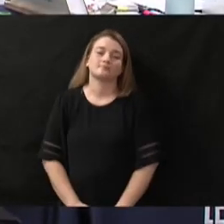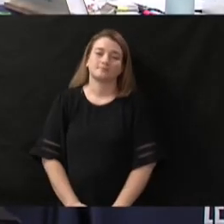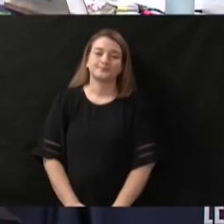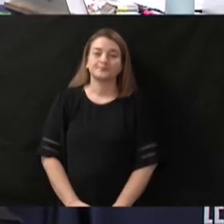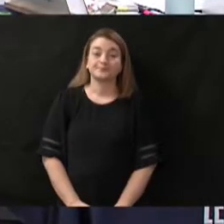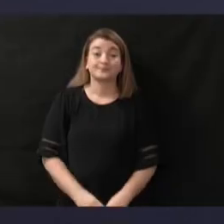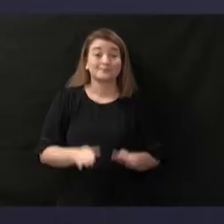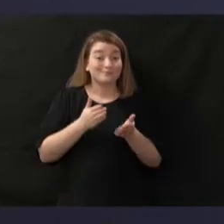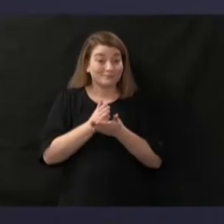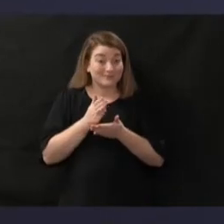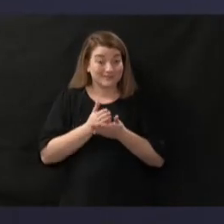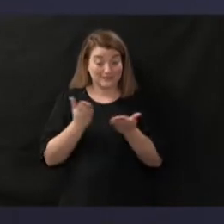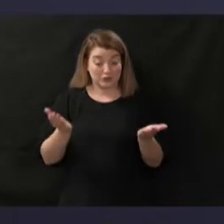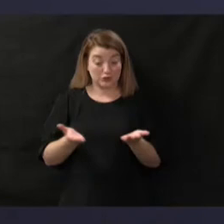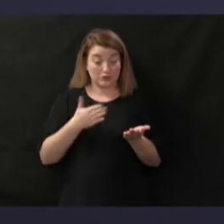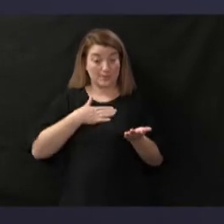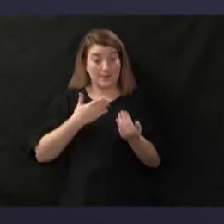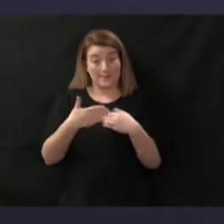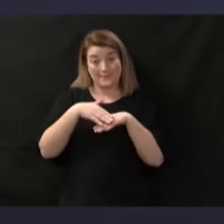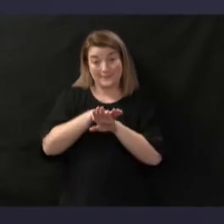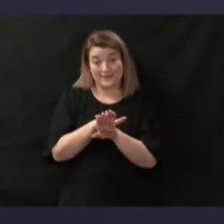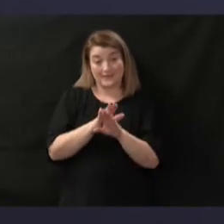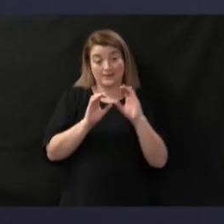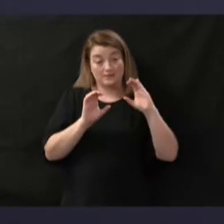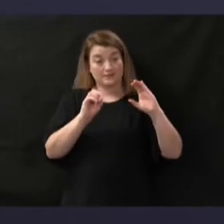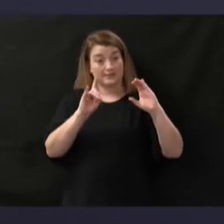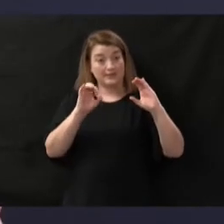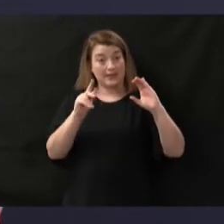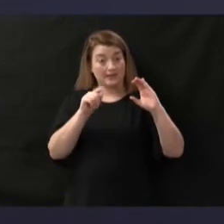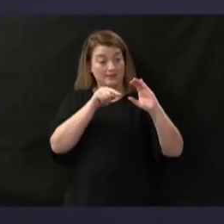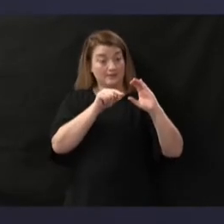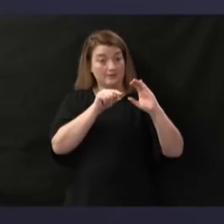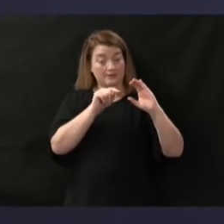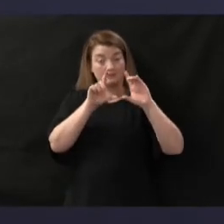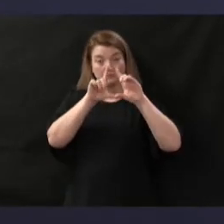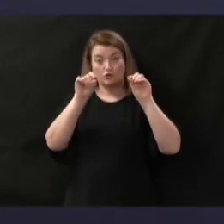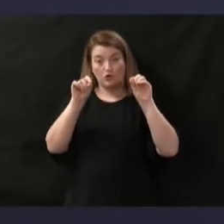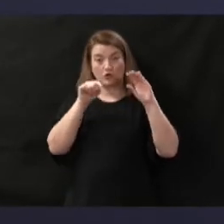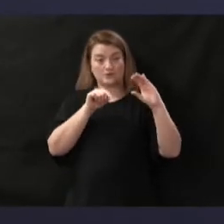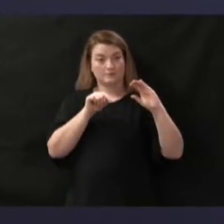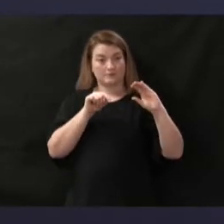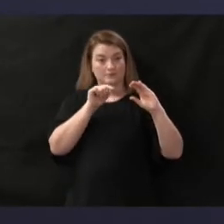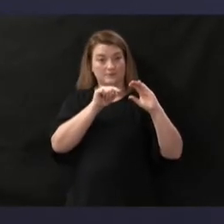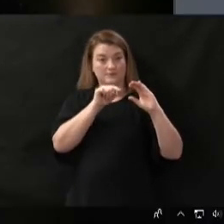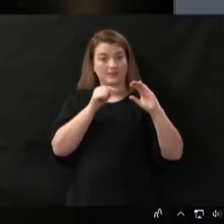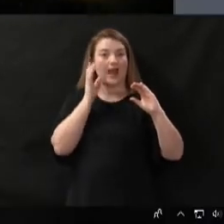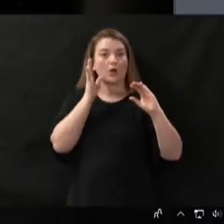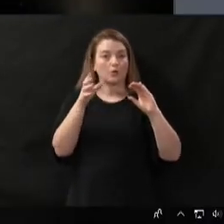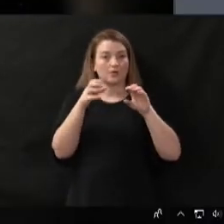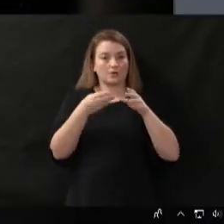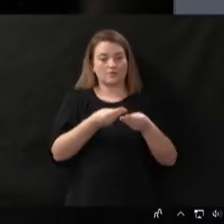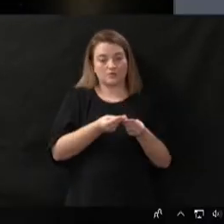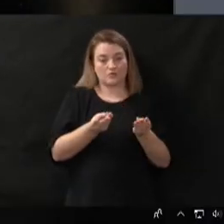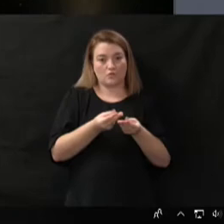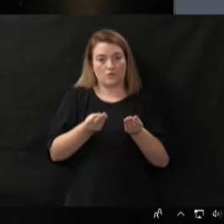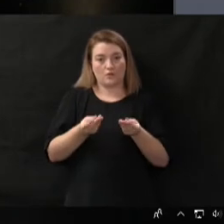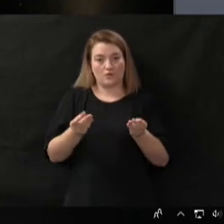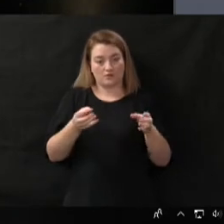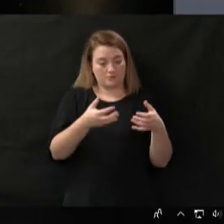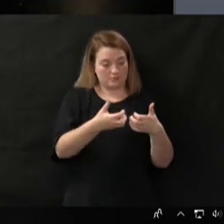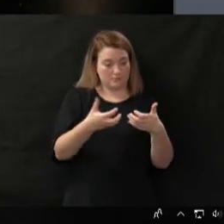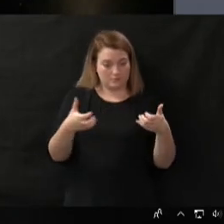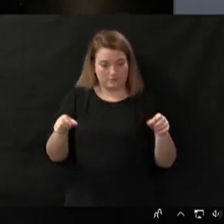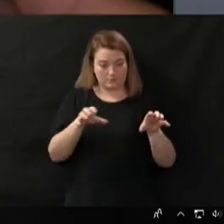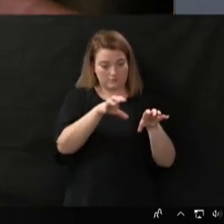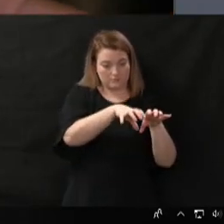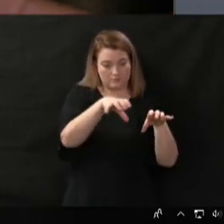All right, here is my blending deck. I'm gonna be sorting them up here so you really aren't gonna see that. But once what it's important